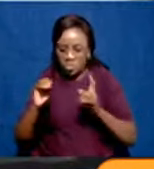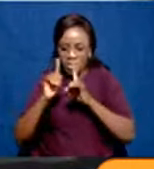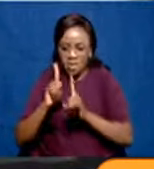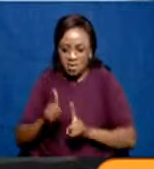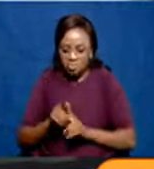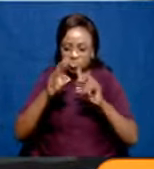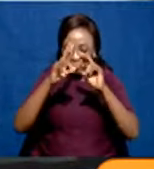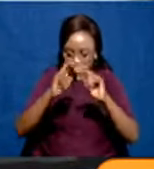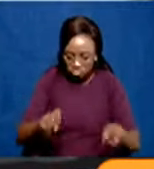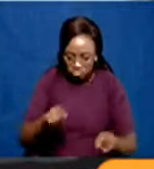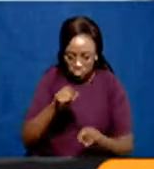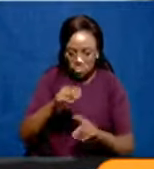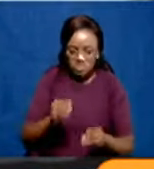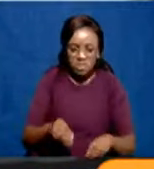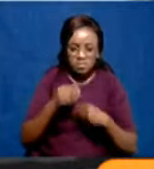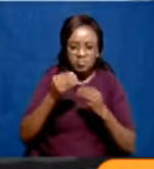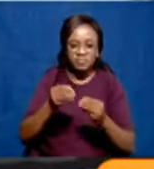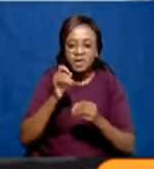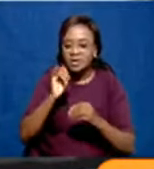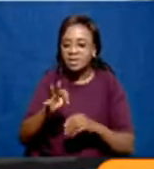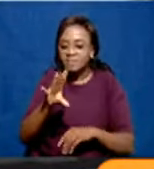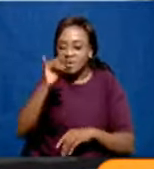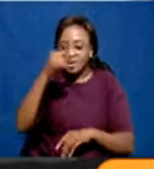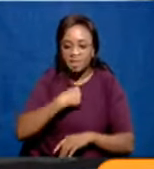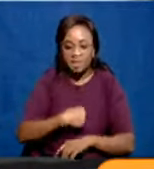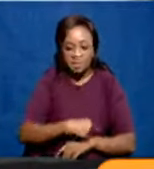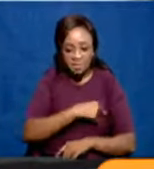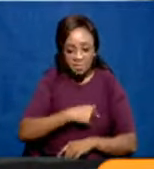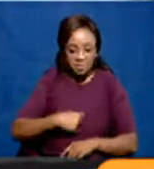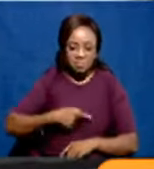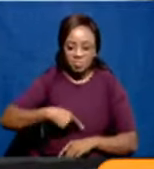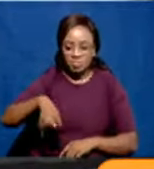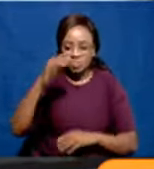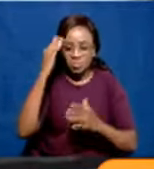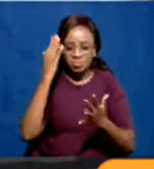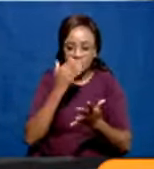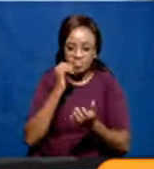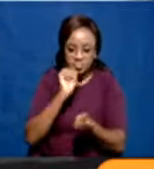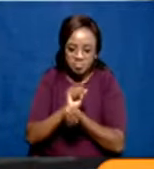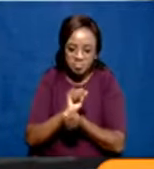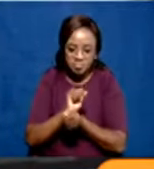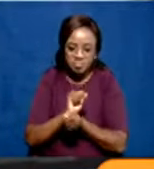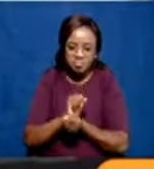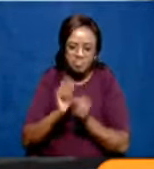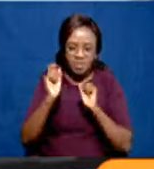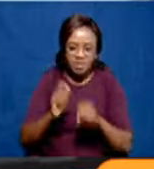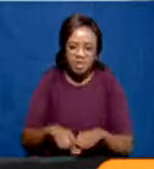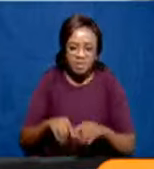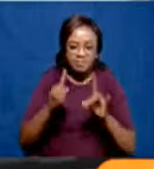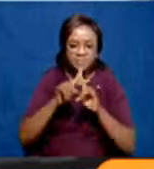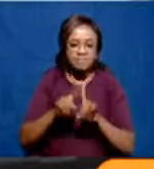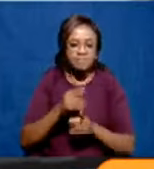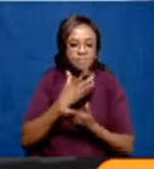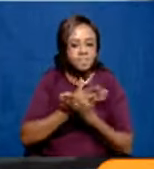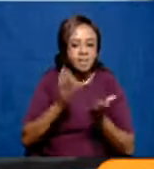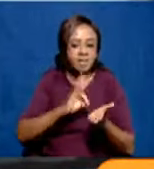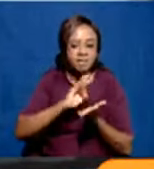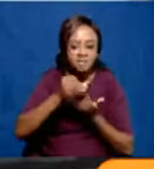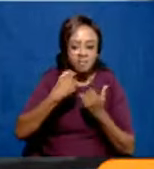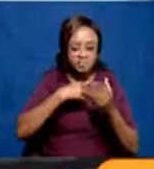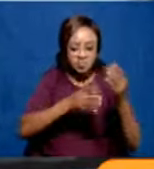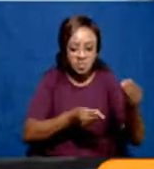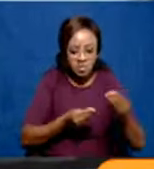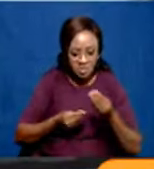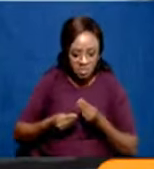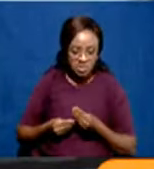must reach that threshold where prosecution, where necessary, can be done. And thirdly, the Act also specifies that any funds that are regularly acquired will have